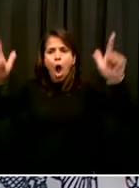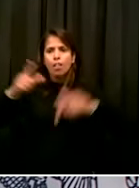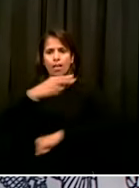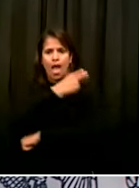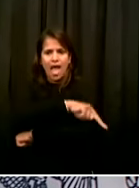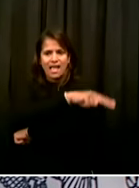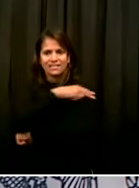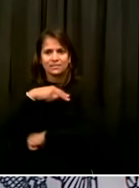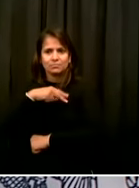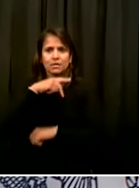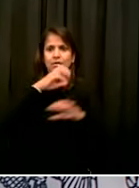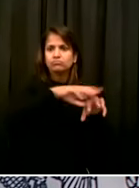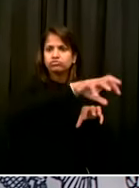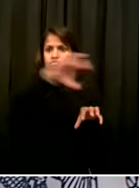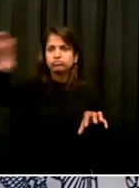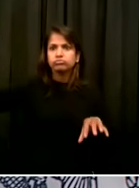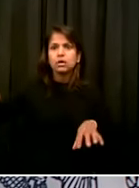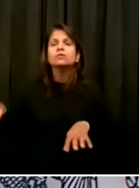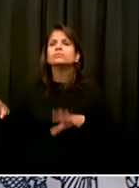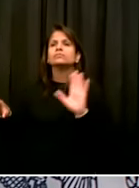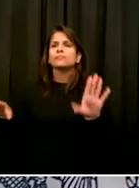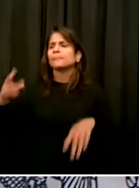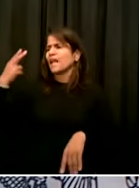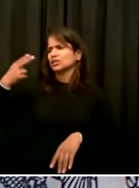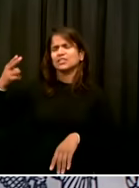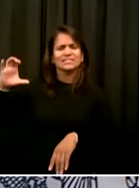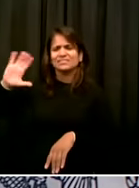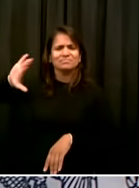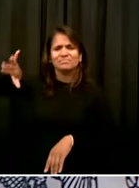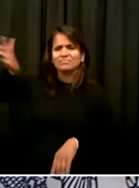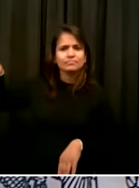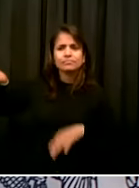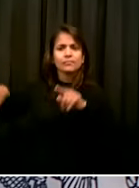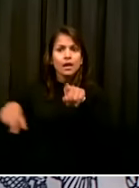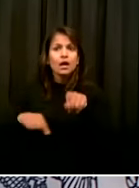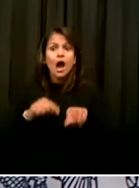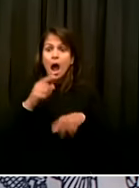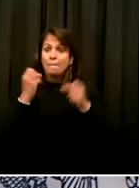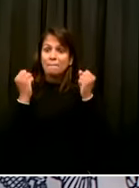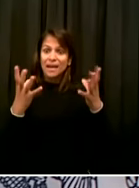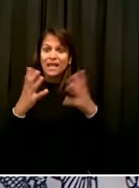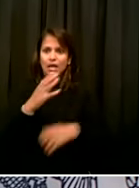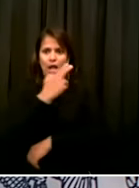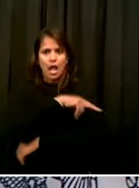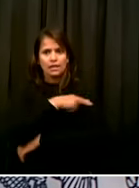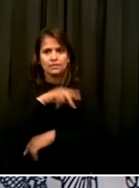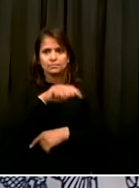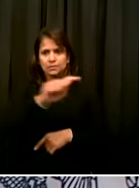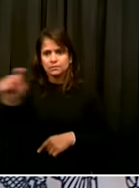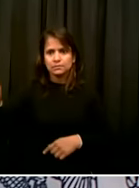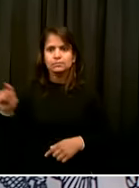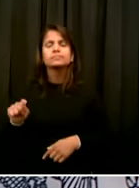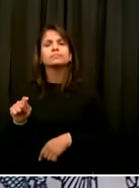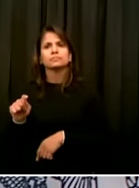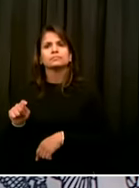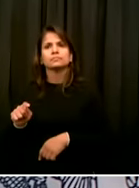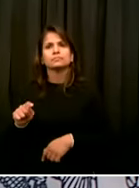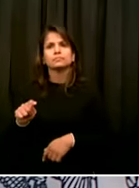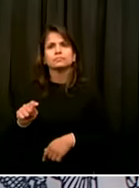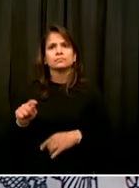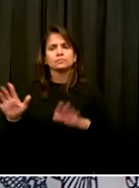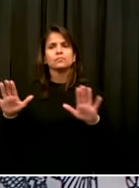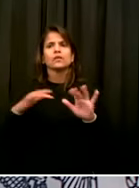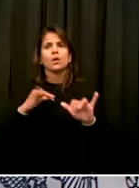Okay, good. I wasn't sure of that. And also, I did want to ask the sheriff. He was mentioning some of